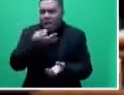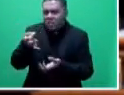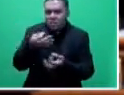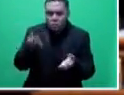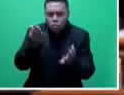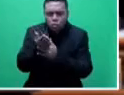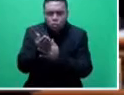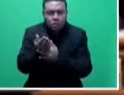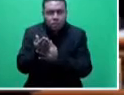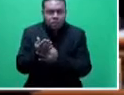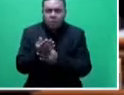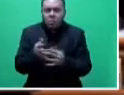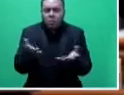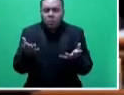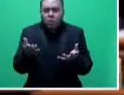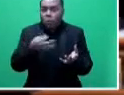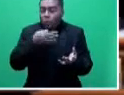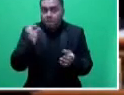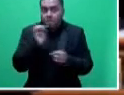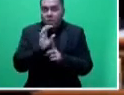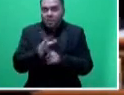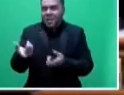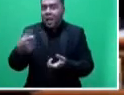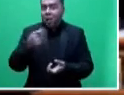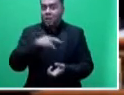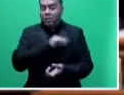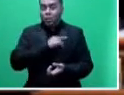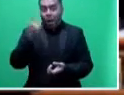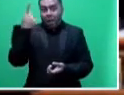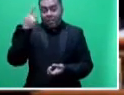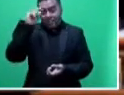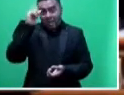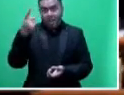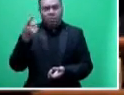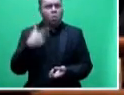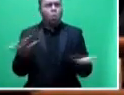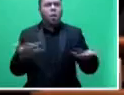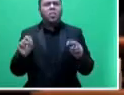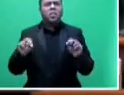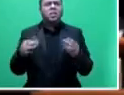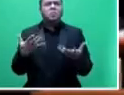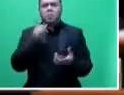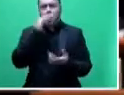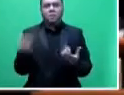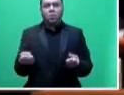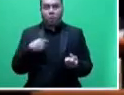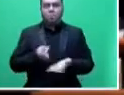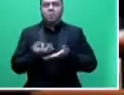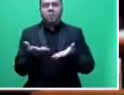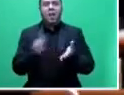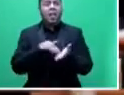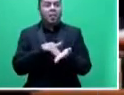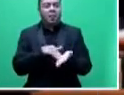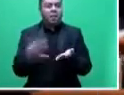page. This is important because it allows us to understand where the needs of the people lie so we can provide help to those areas.